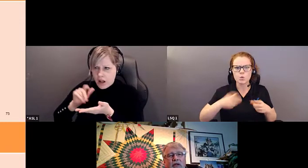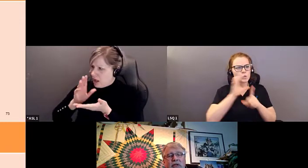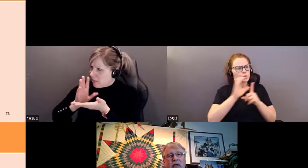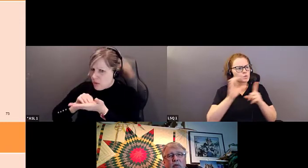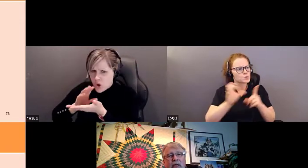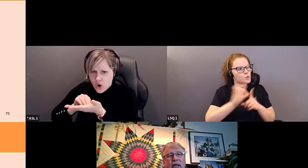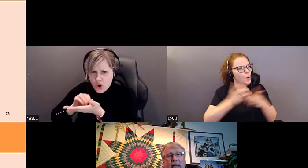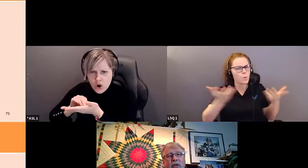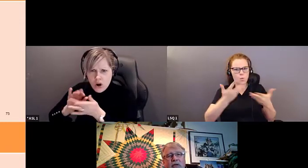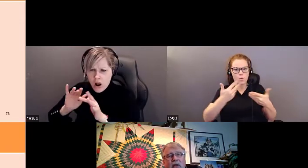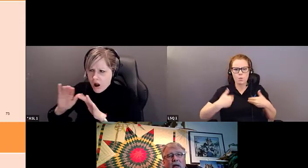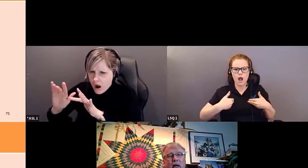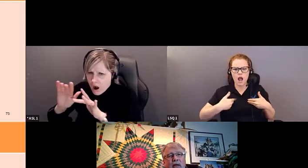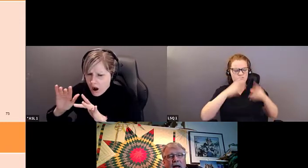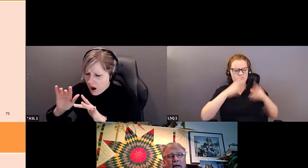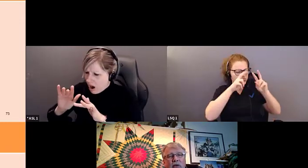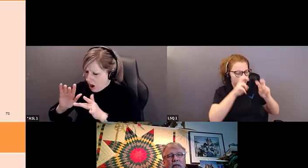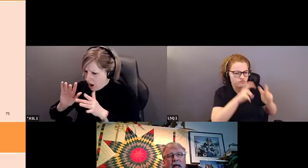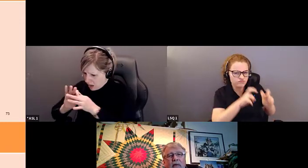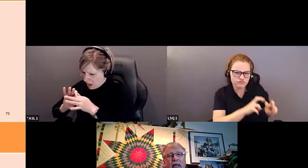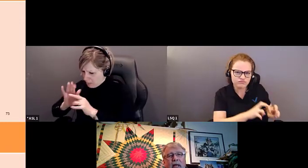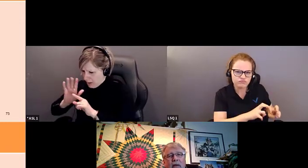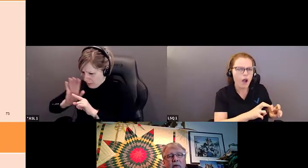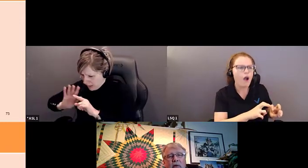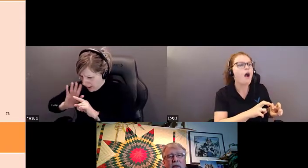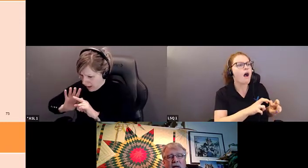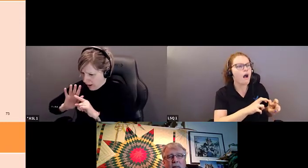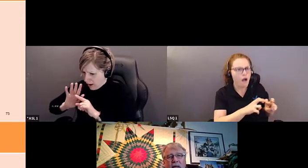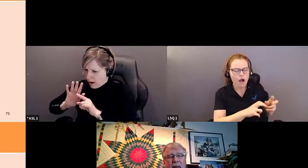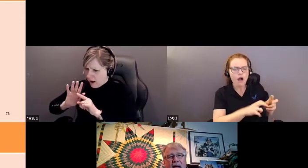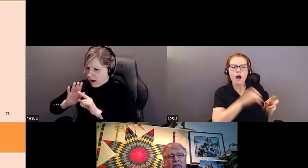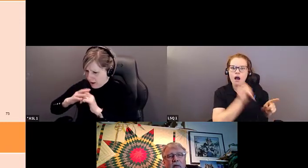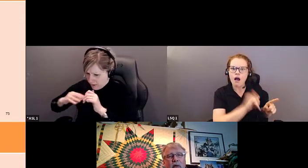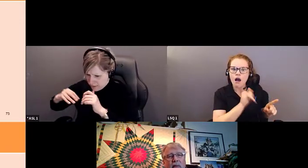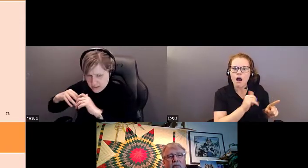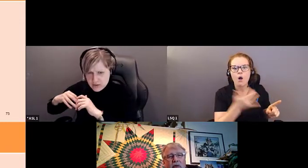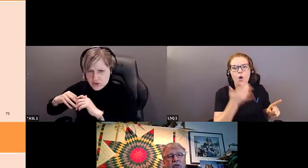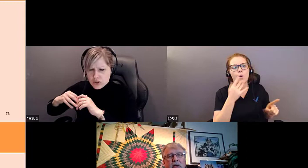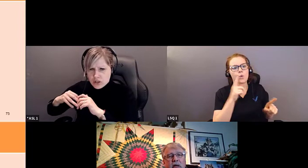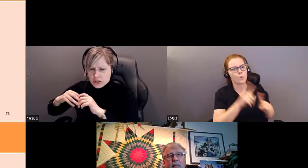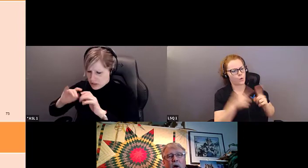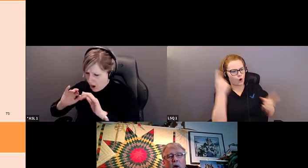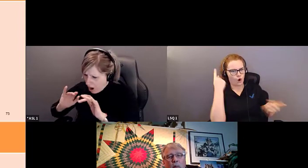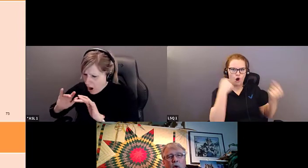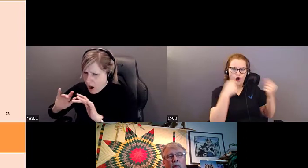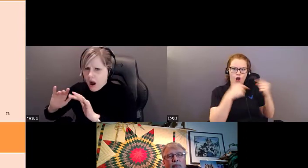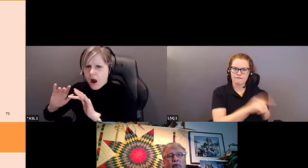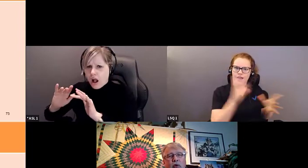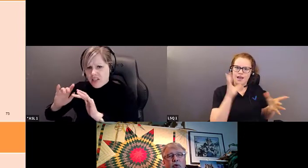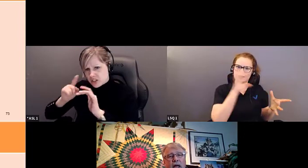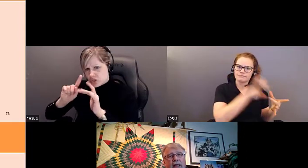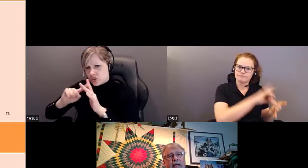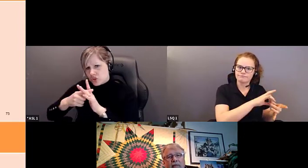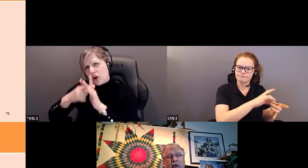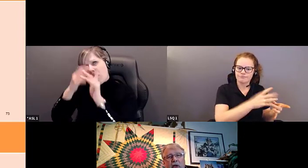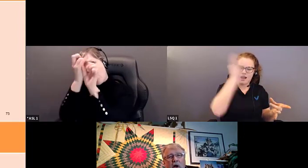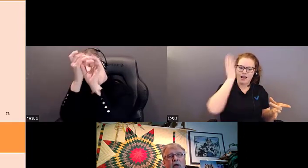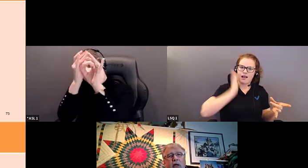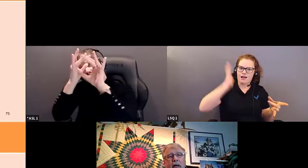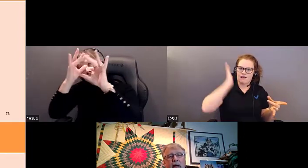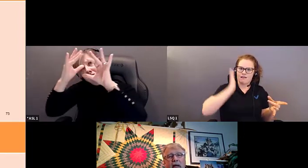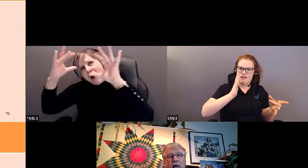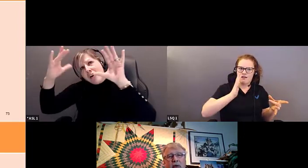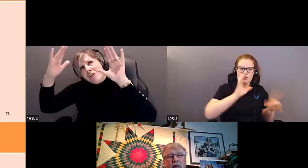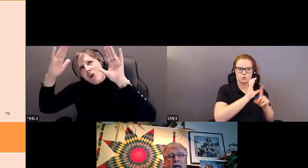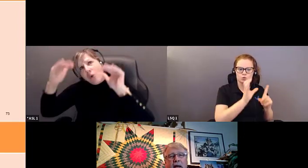of connections and reconnections, they actually then begin to develop a capacity to be able to vision a more hopeful future and live a